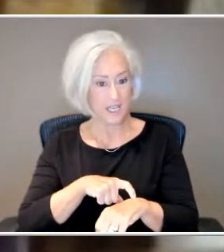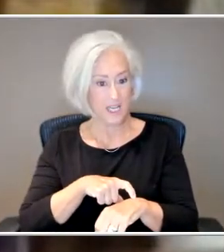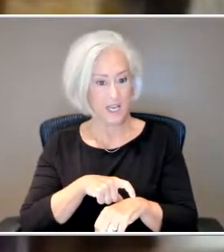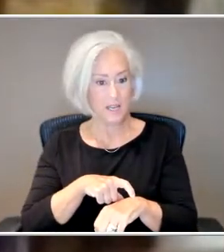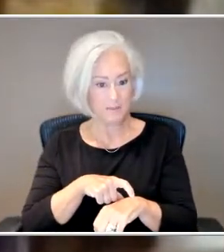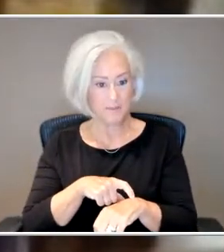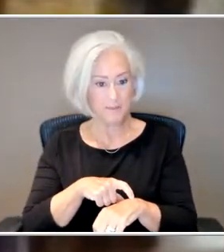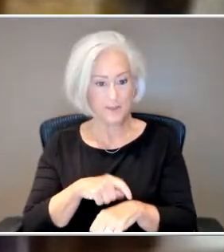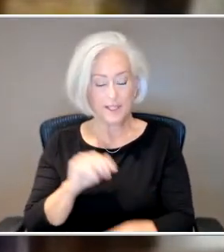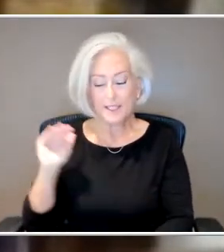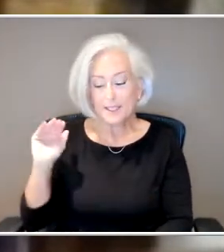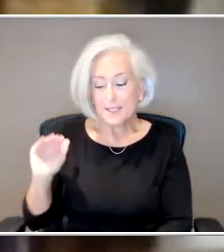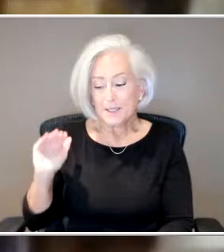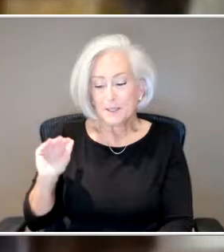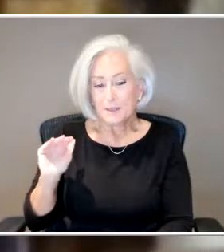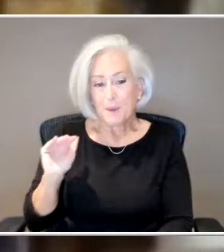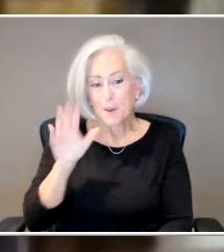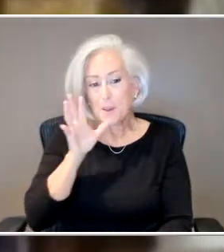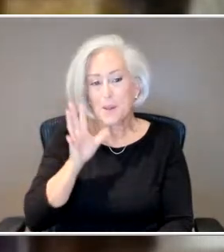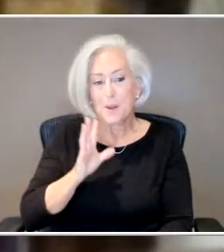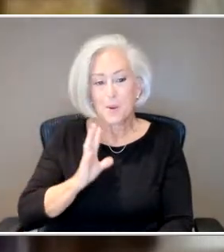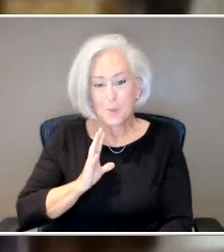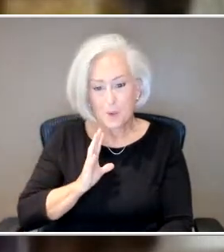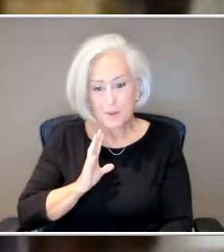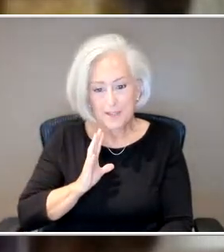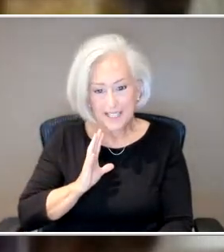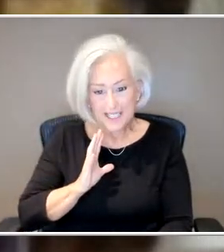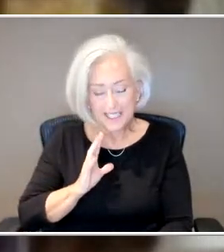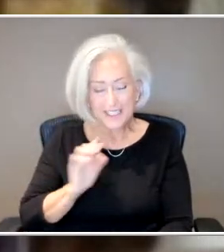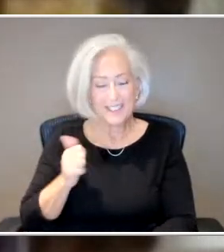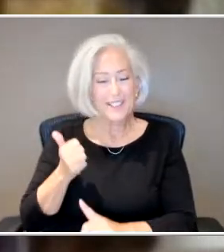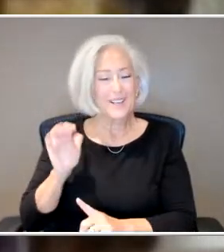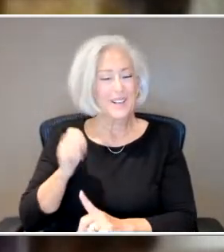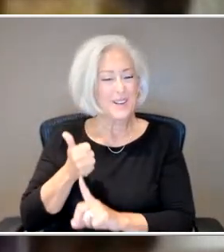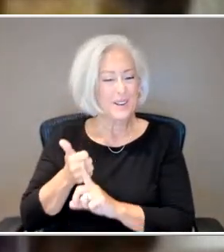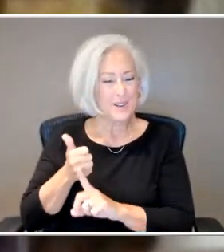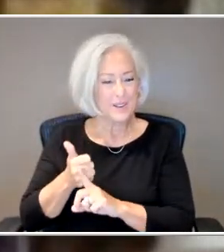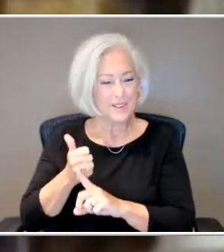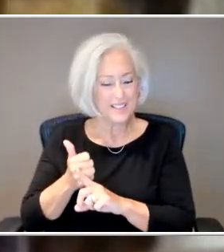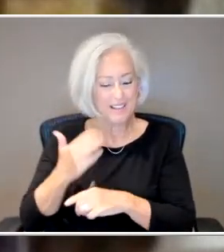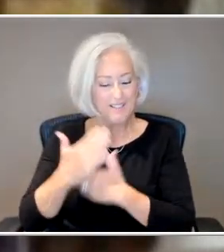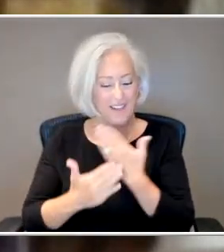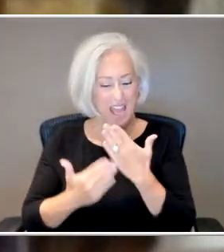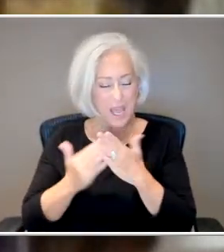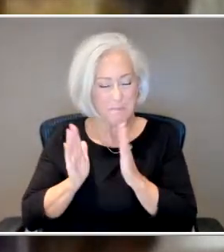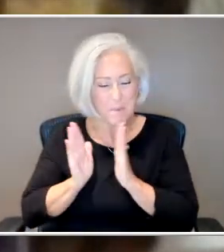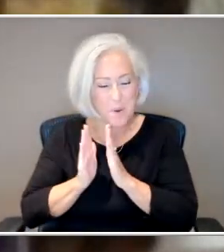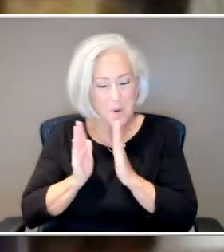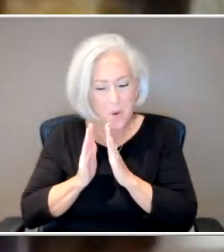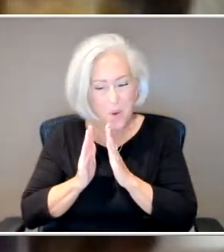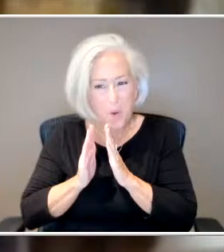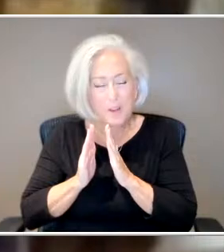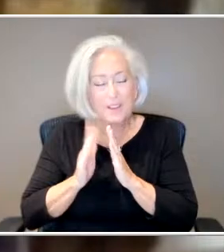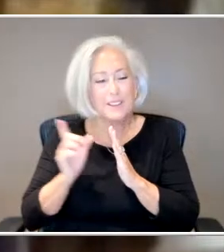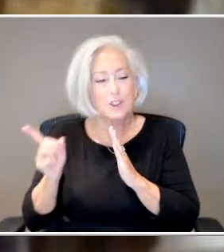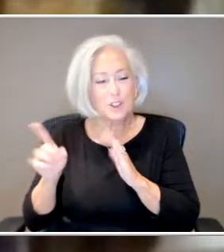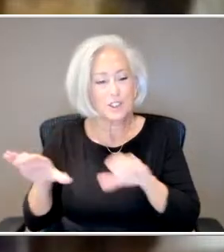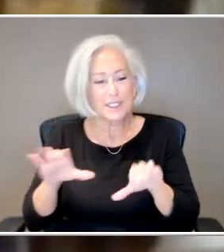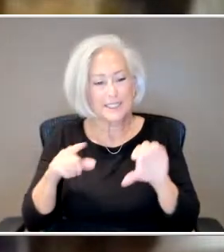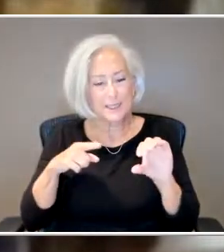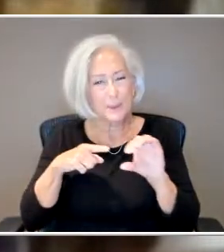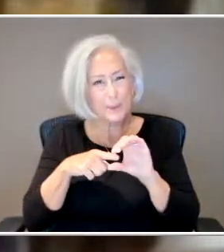had tiny hands, and we did the finger test and didn't feel anything, but he said,